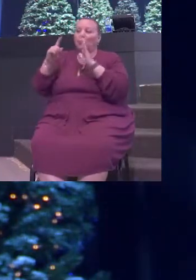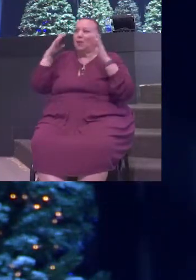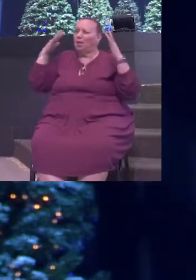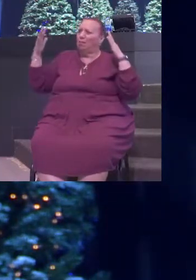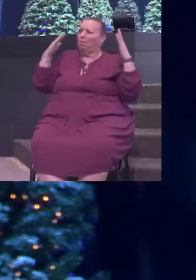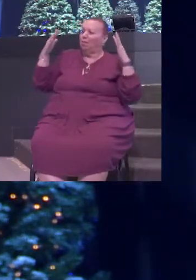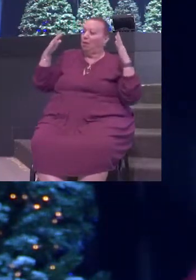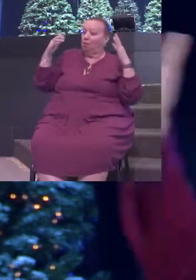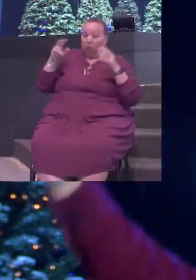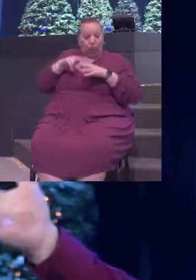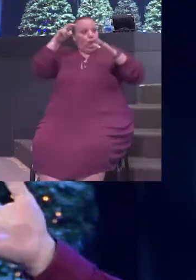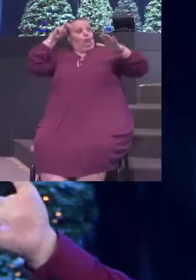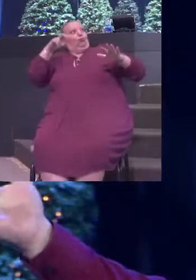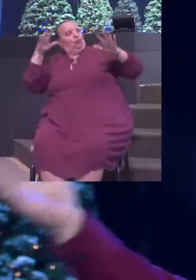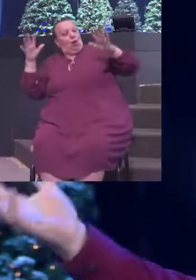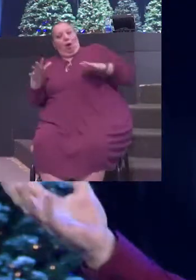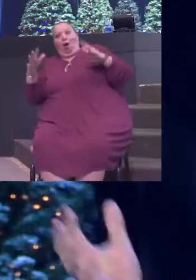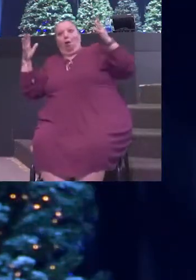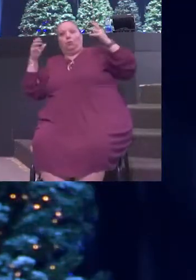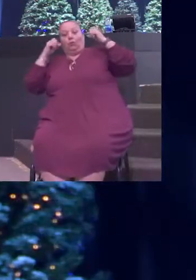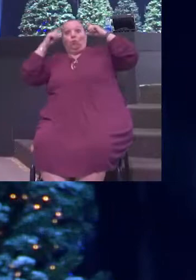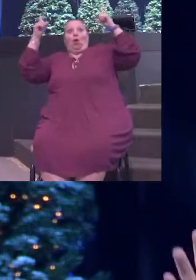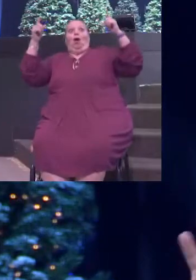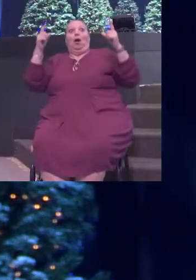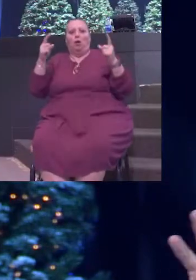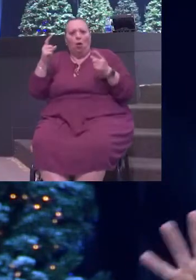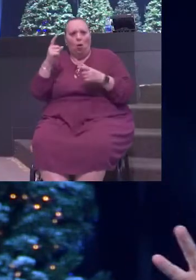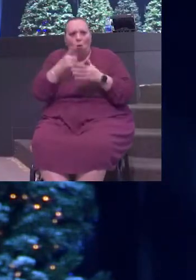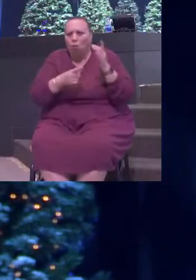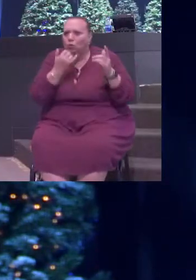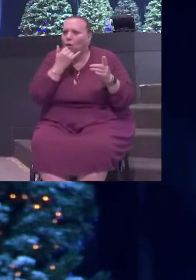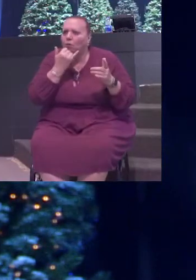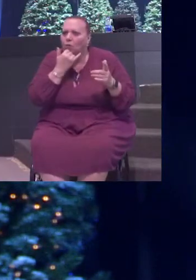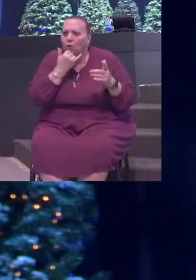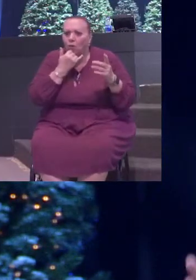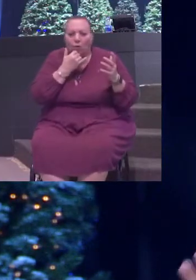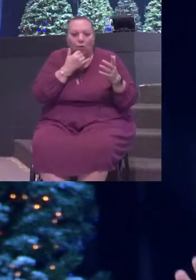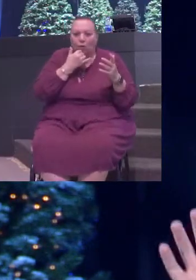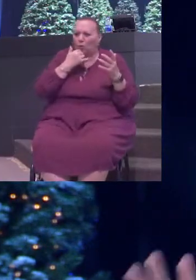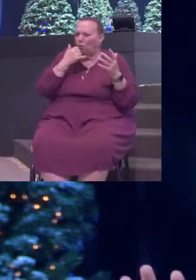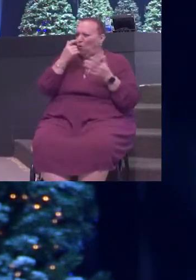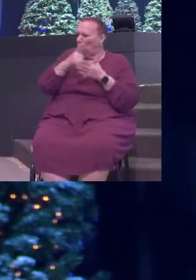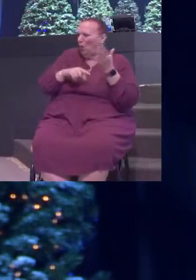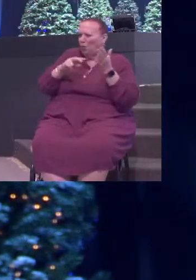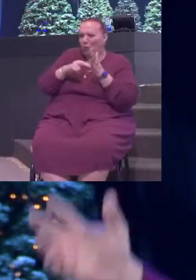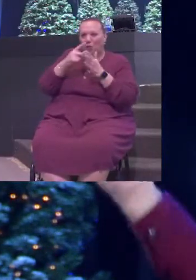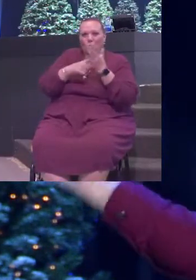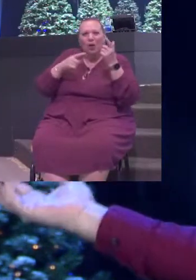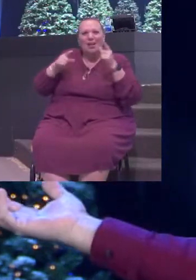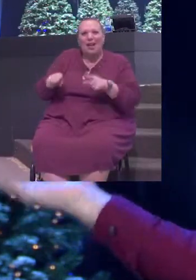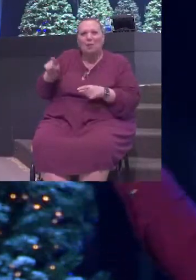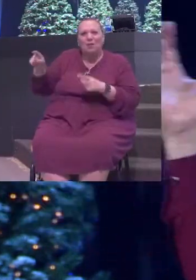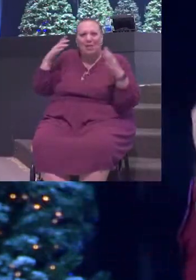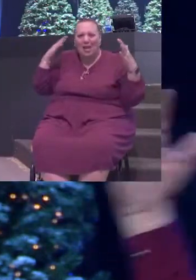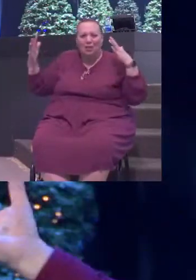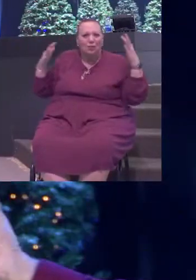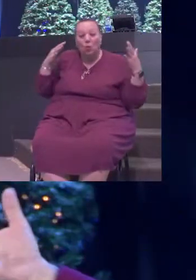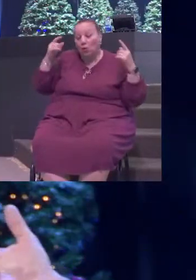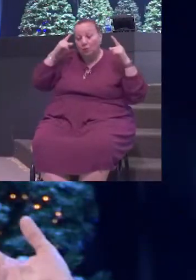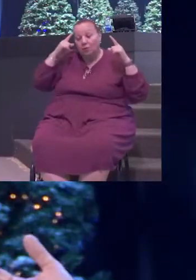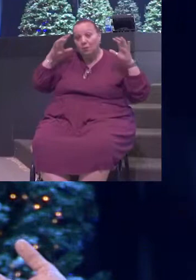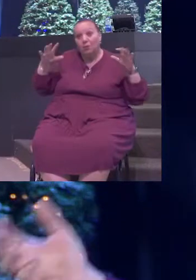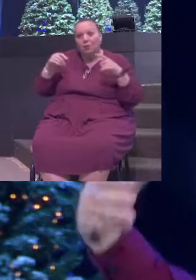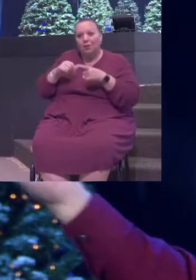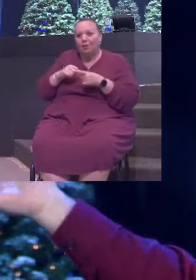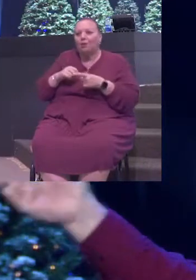loudly and you just jump out of your seat and you're startled and they go, what happened? What happened? And you go, what do you mean what happened? That noise, it just startled